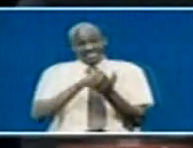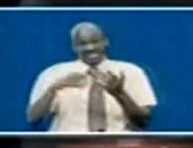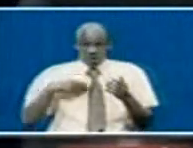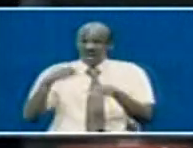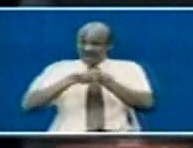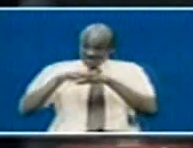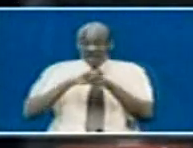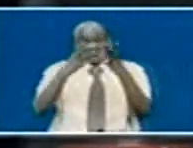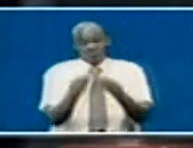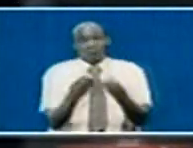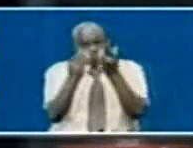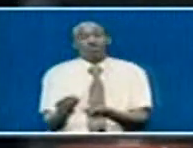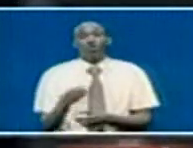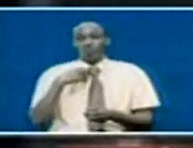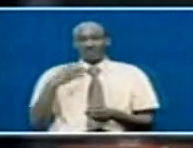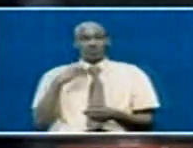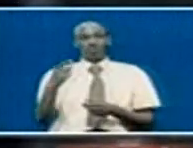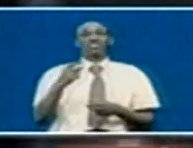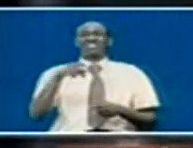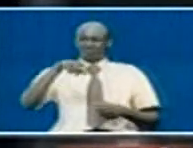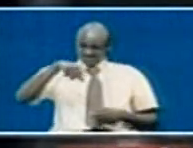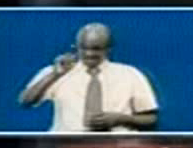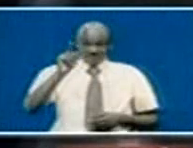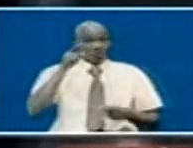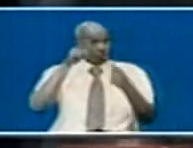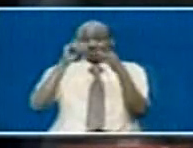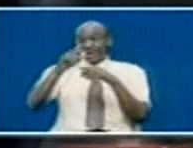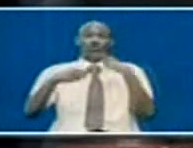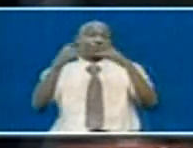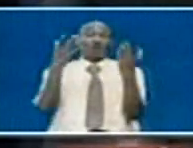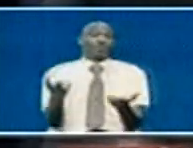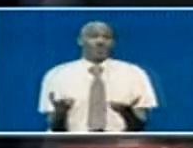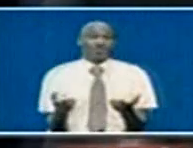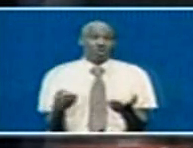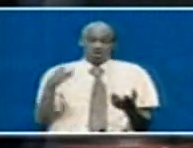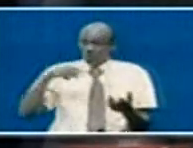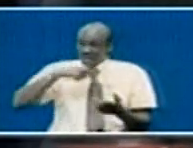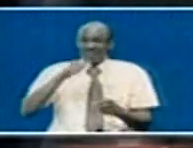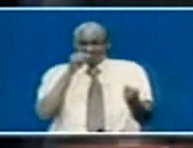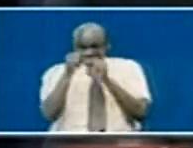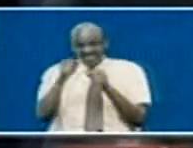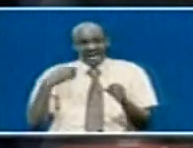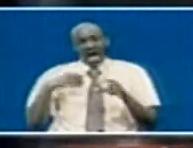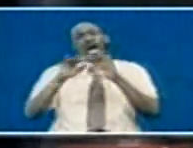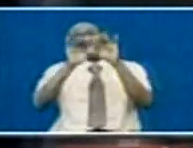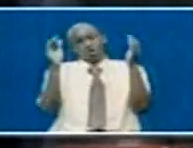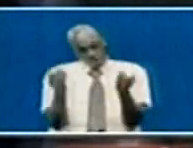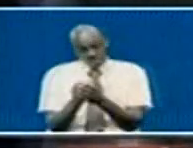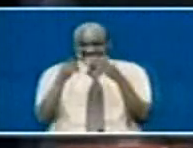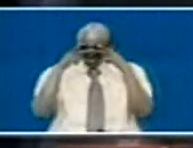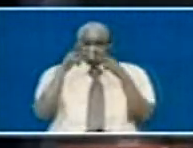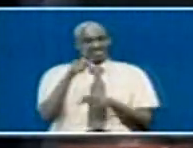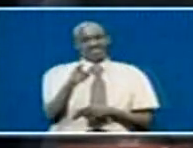continent to advance their aims and their goals. So we are fighting a global